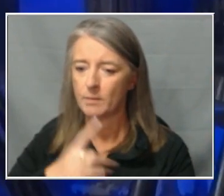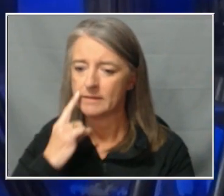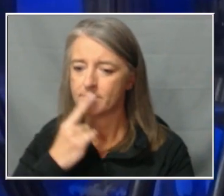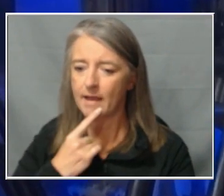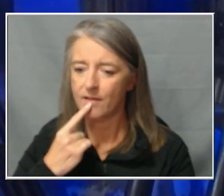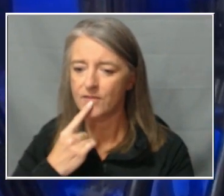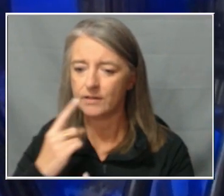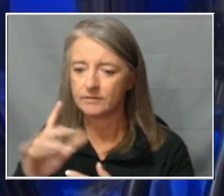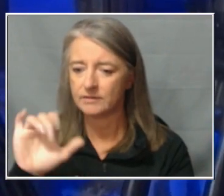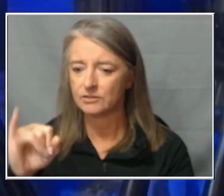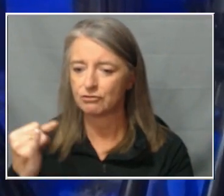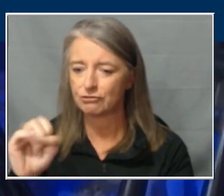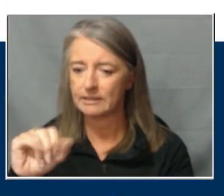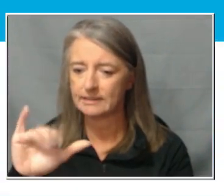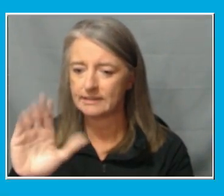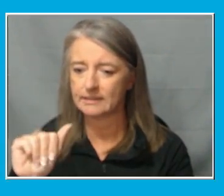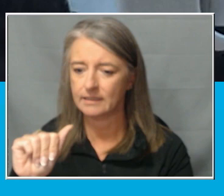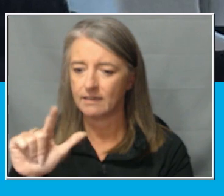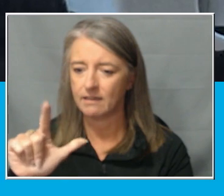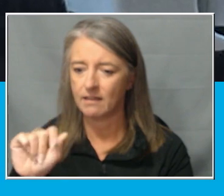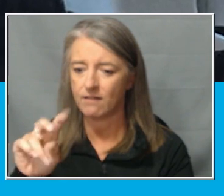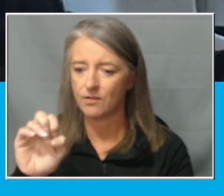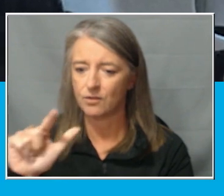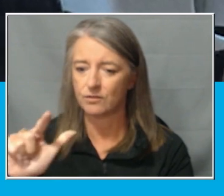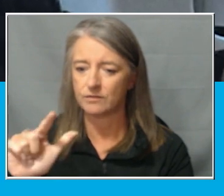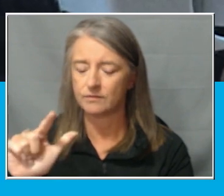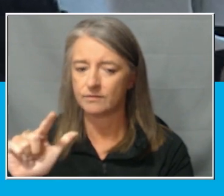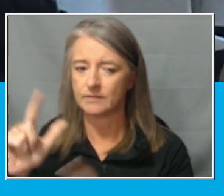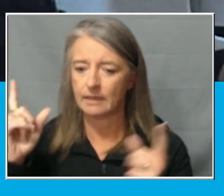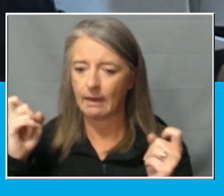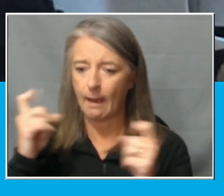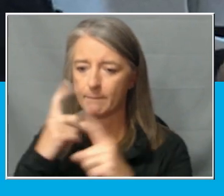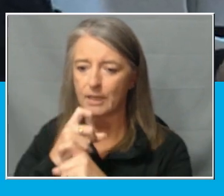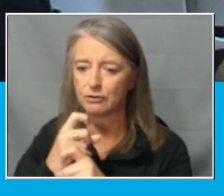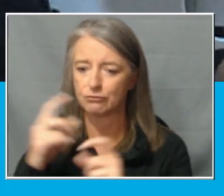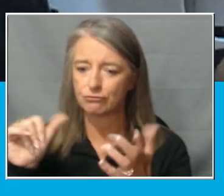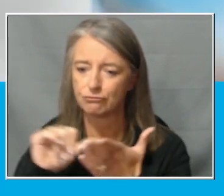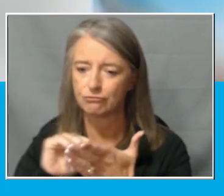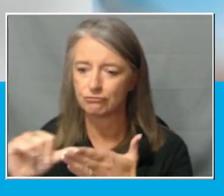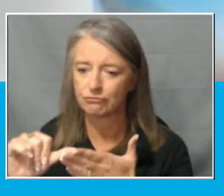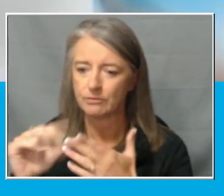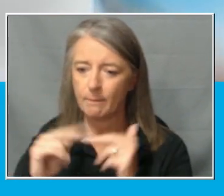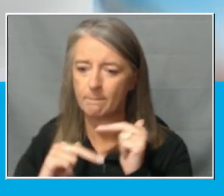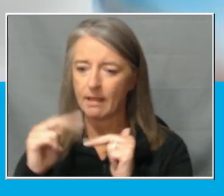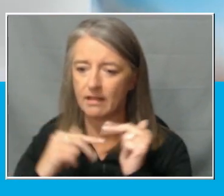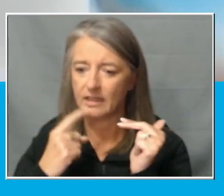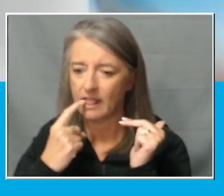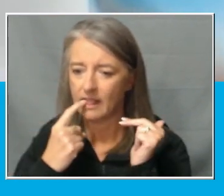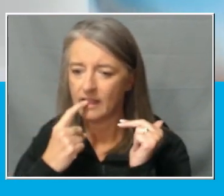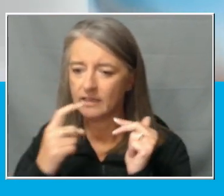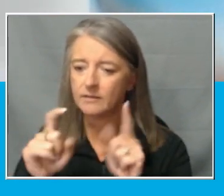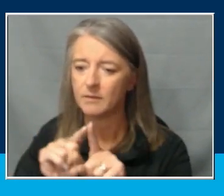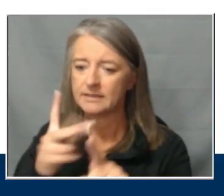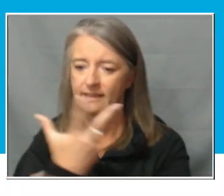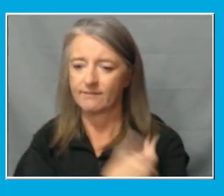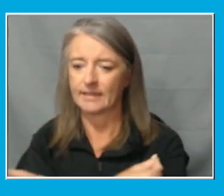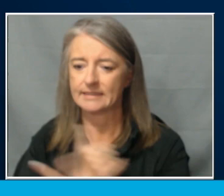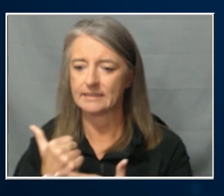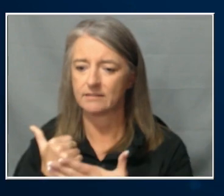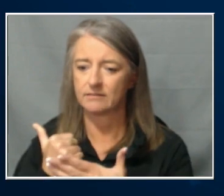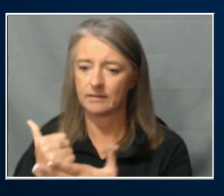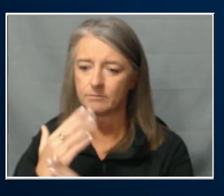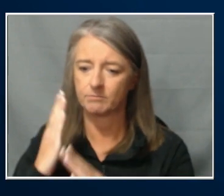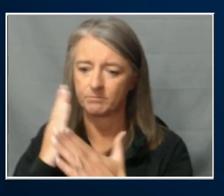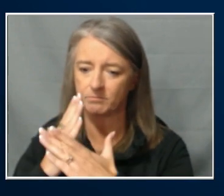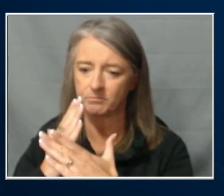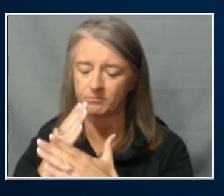Jessica Lovell on the next Morning Medical Update. The complex surgery that rebuilt her tongue, plus the vaccine that stops the #1 cause